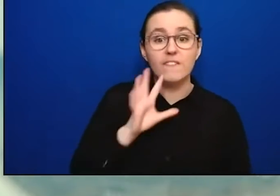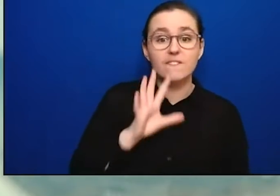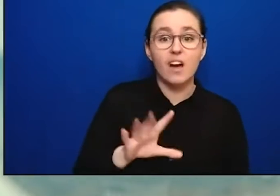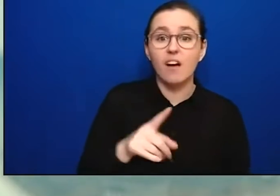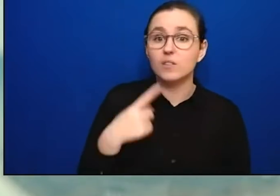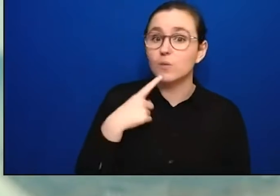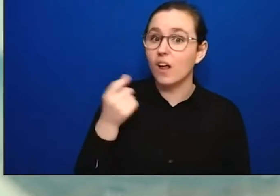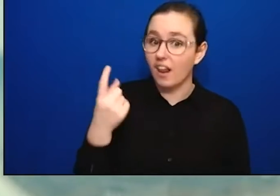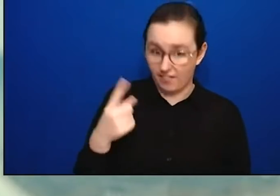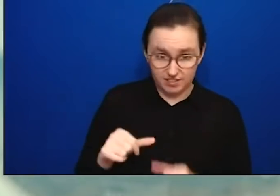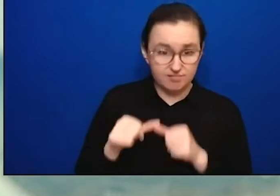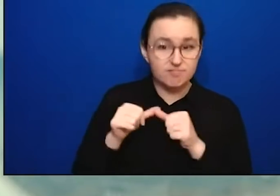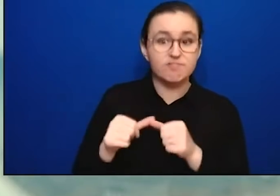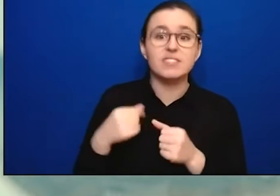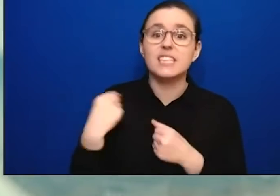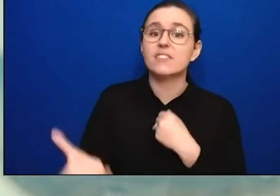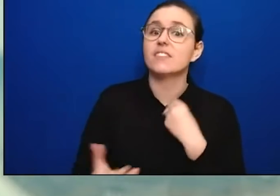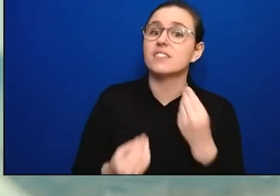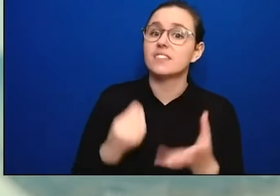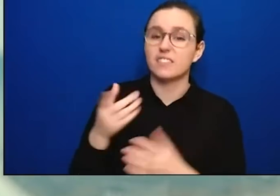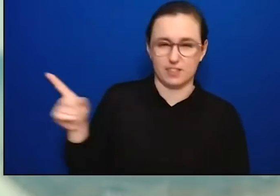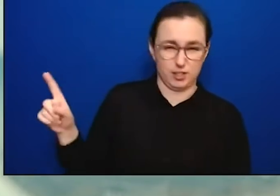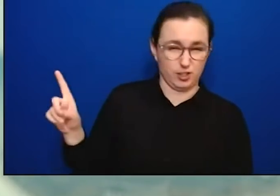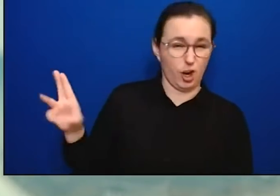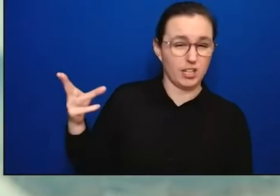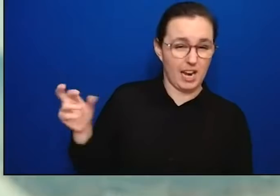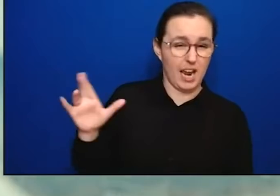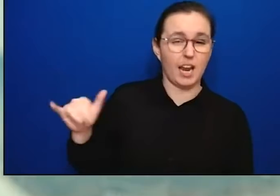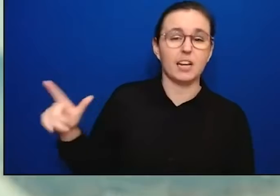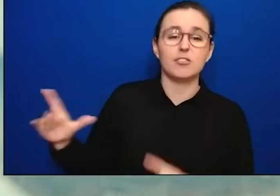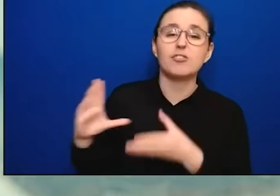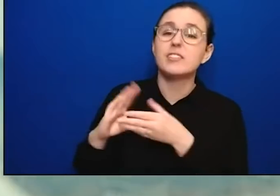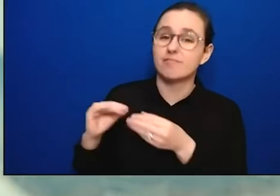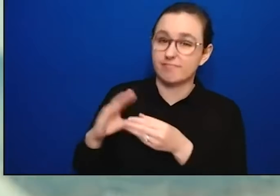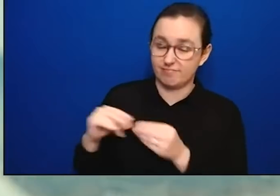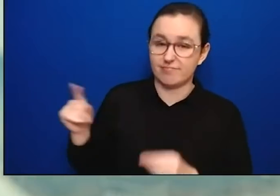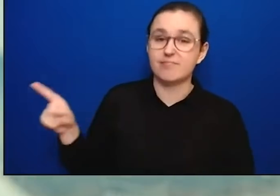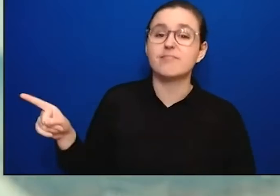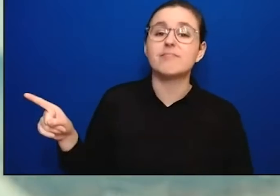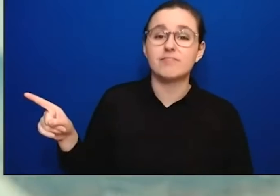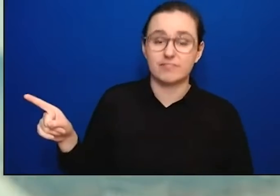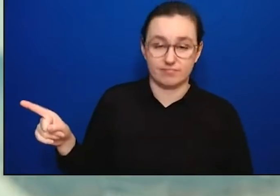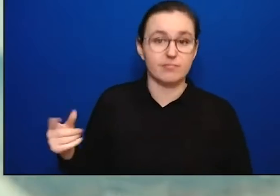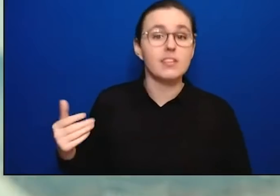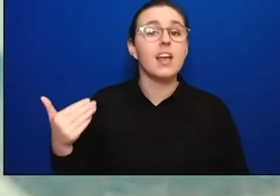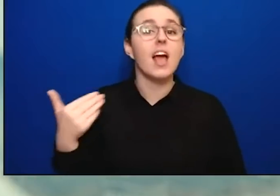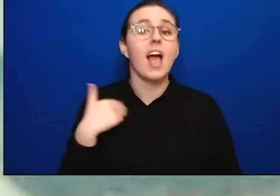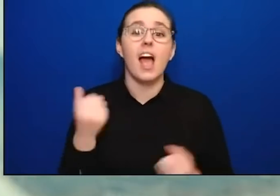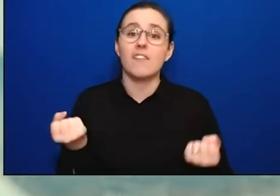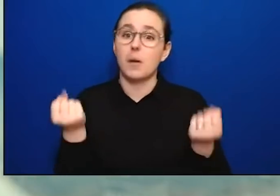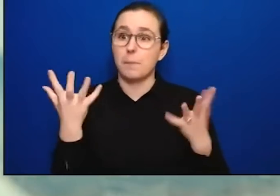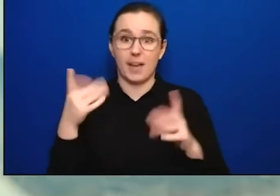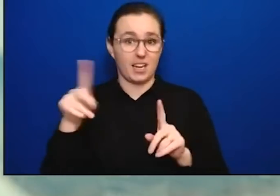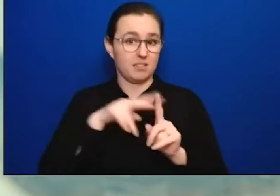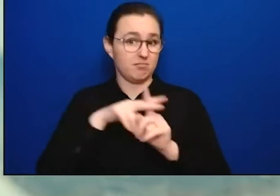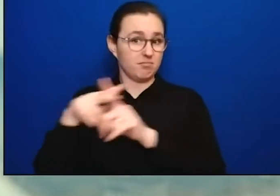pharmacies. Vaccinations for children aged 5 to 11 continue, as Dr. Henry has spoken. There